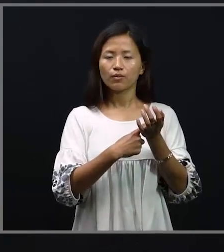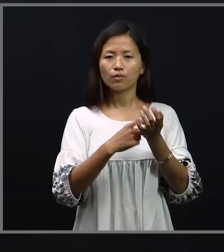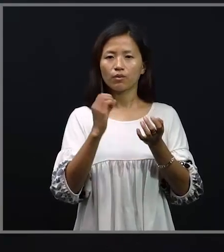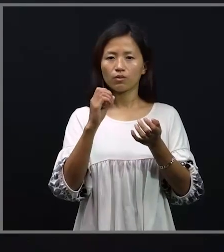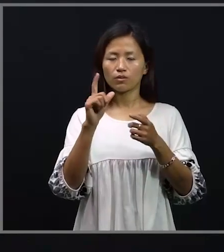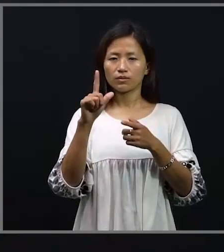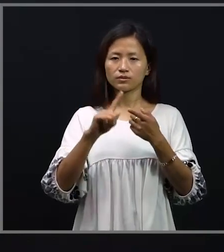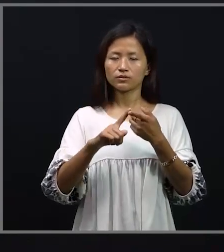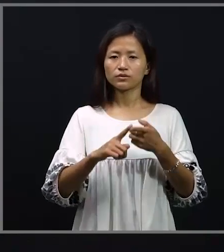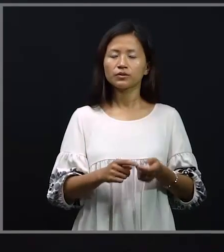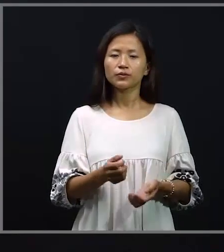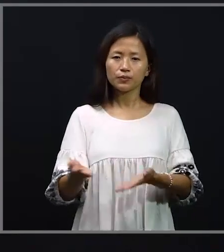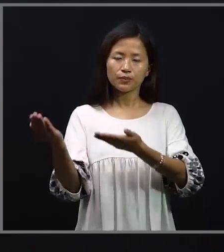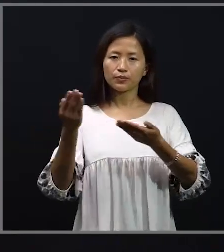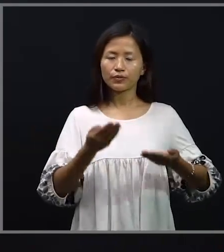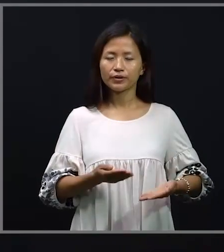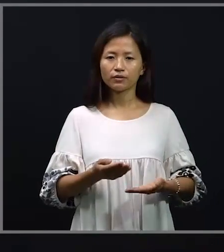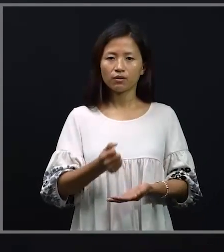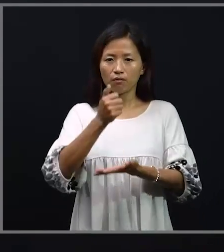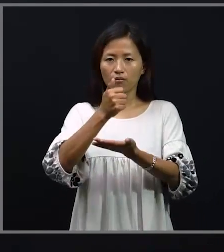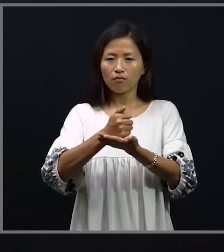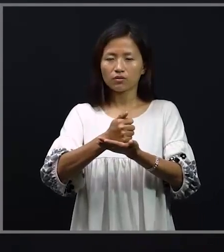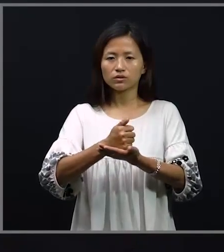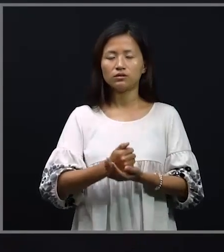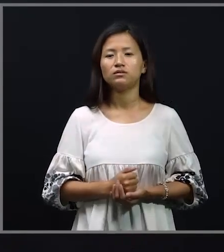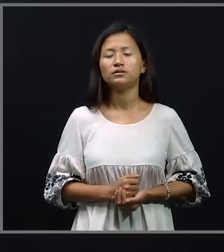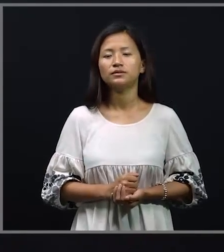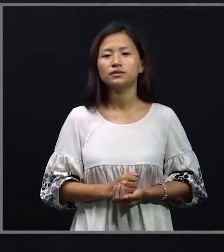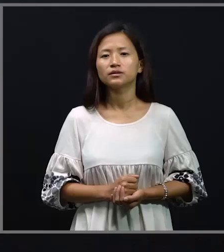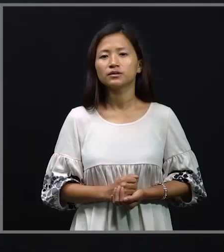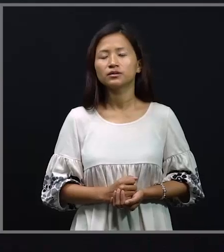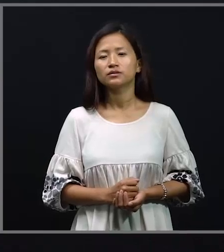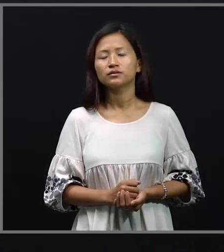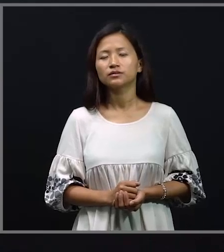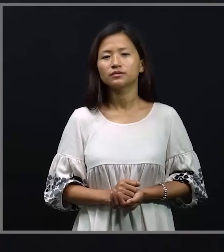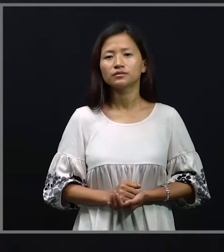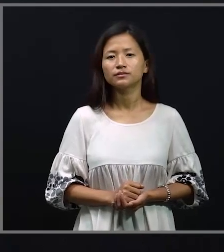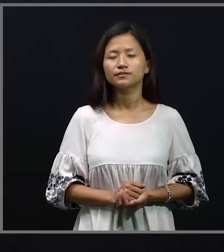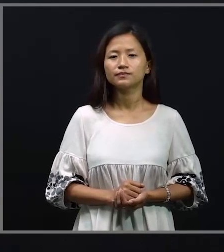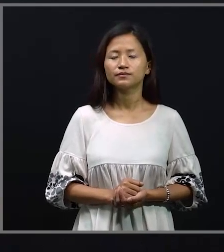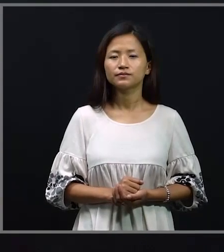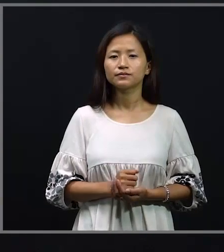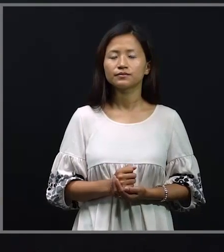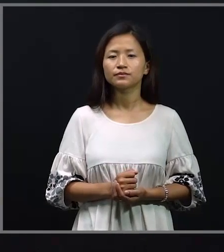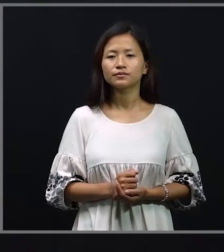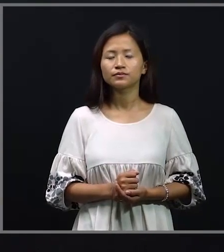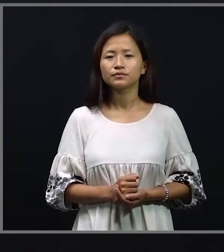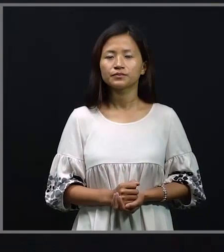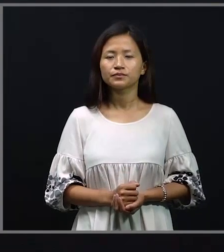order and coherence in the society. All right, liberals, that